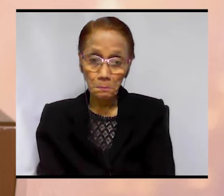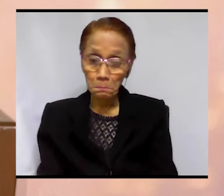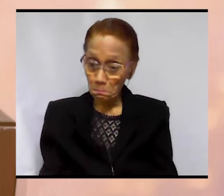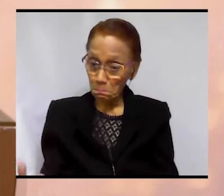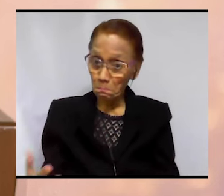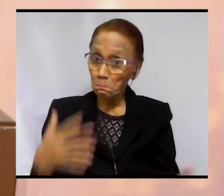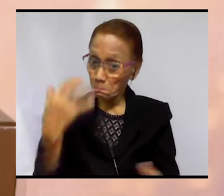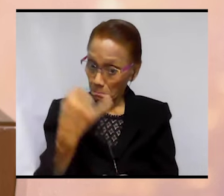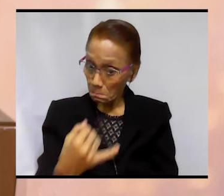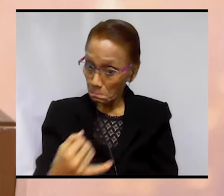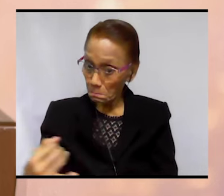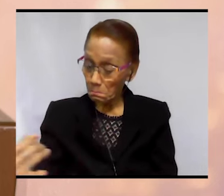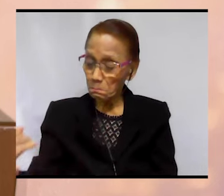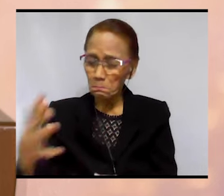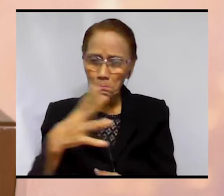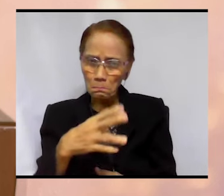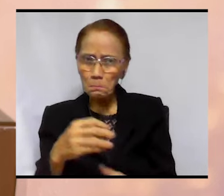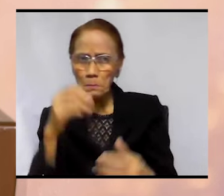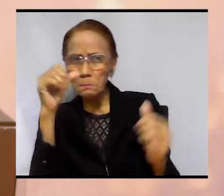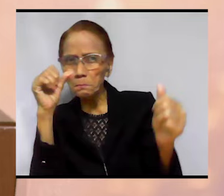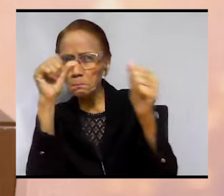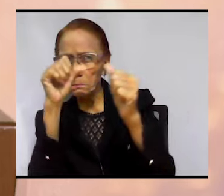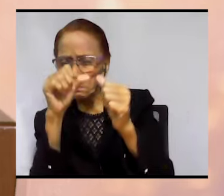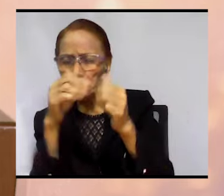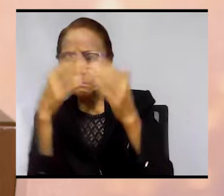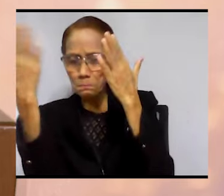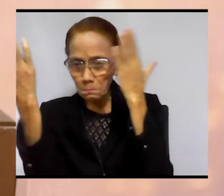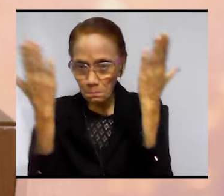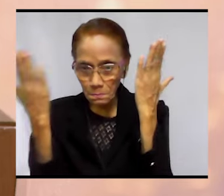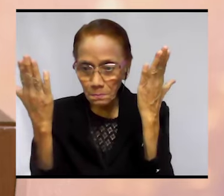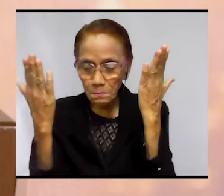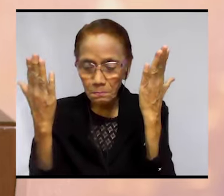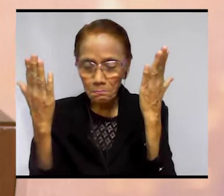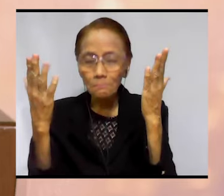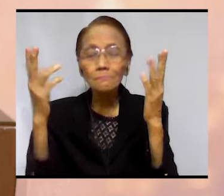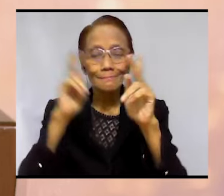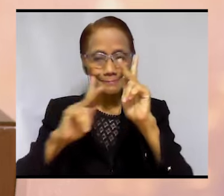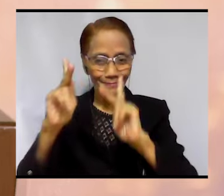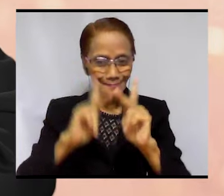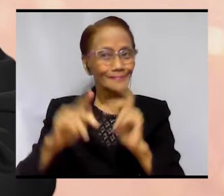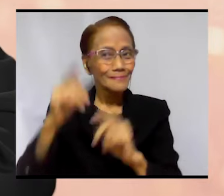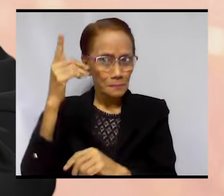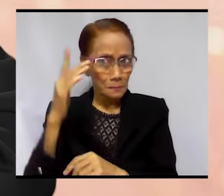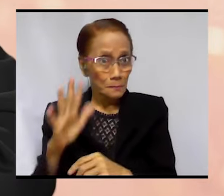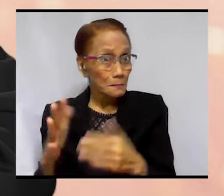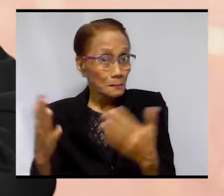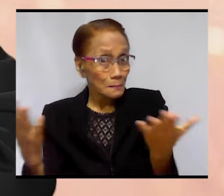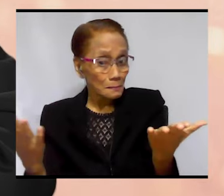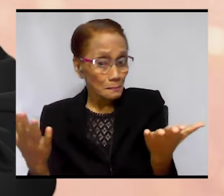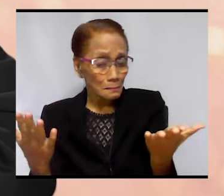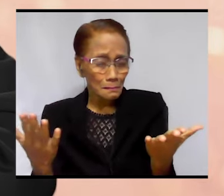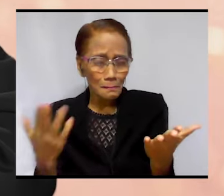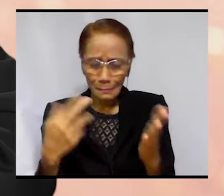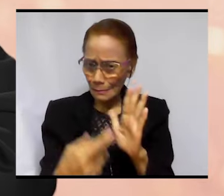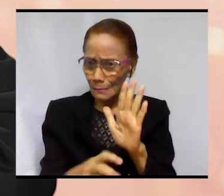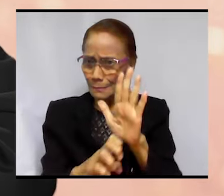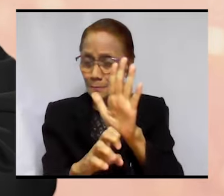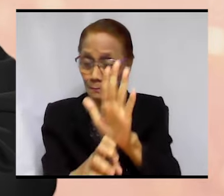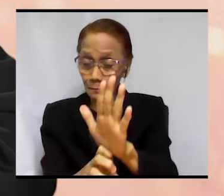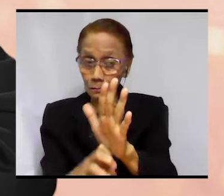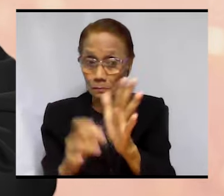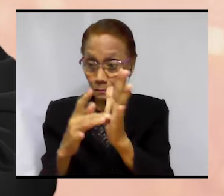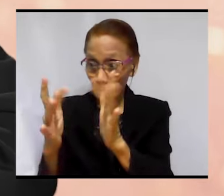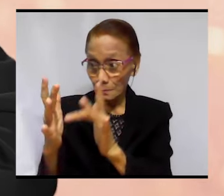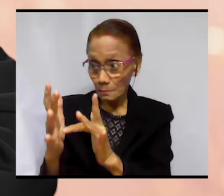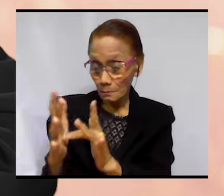The invitation and aspiration, then, is to serve the people of God. This is why the example that Jesus